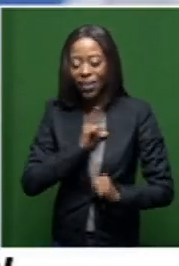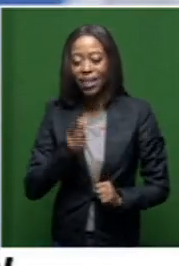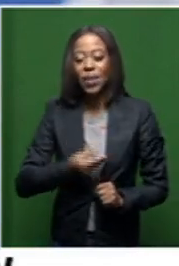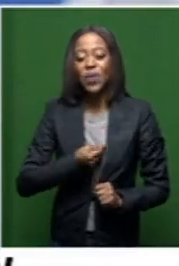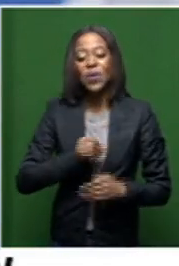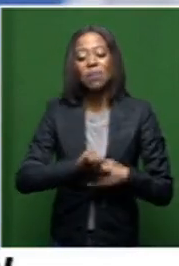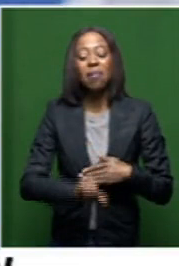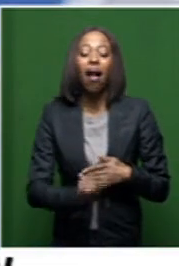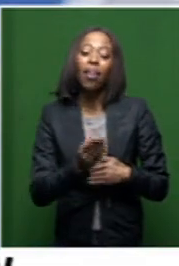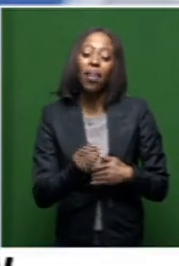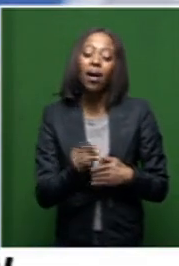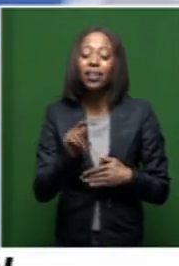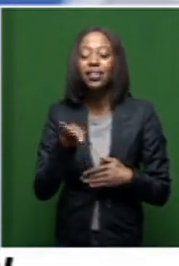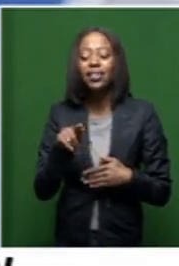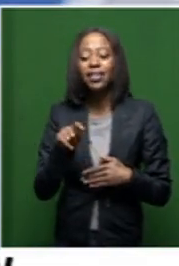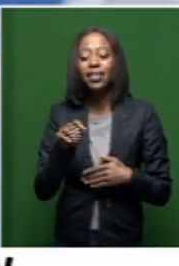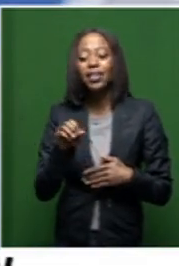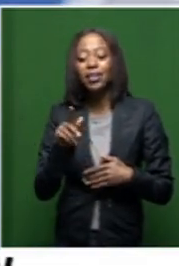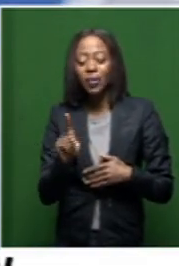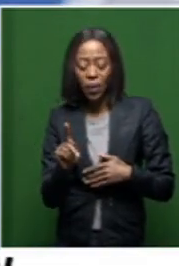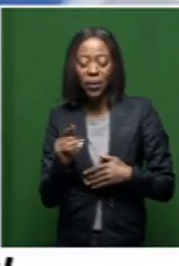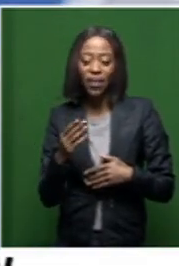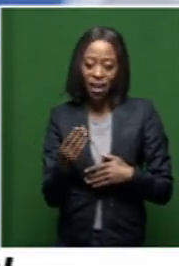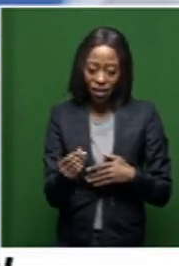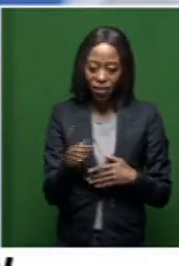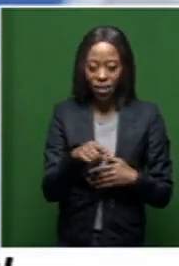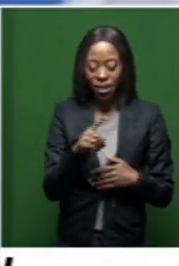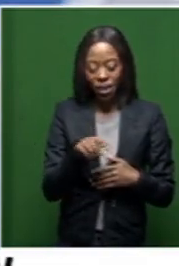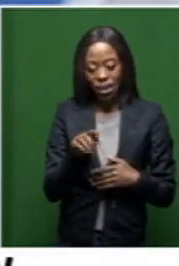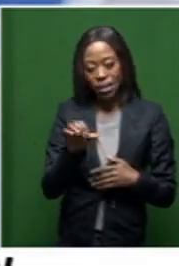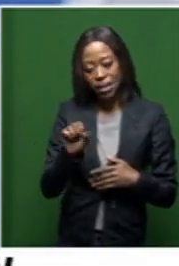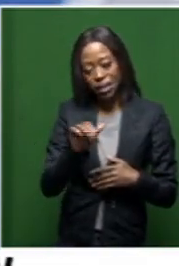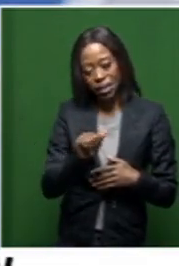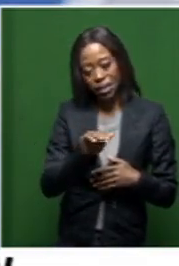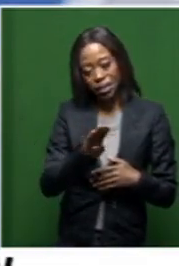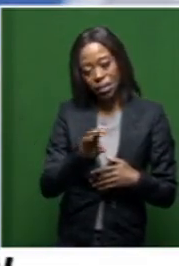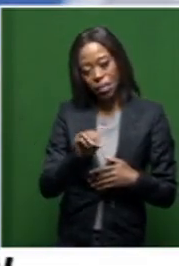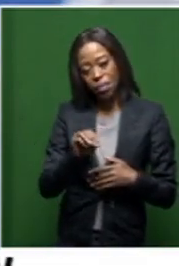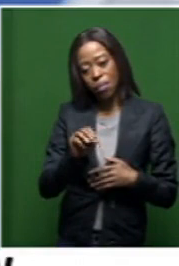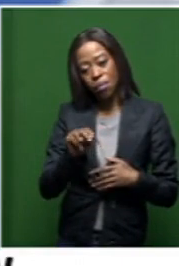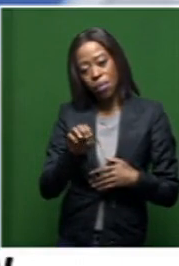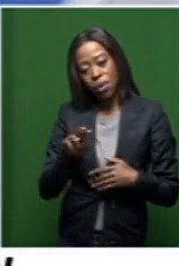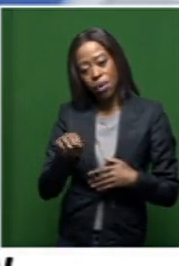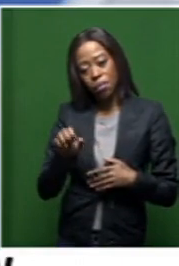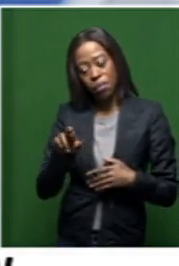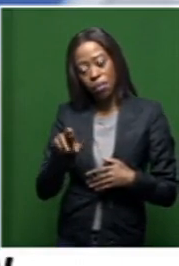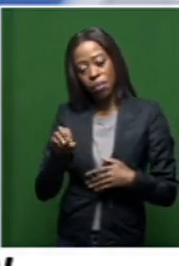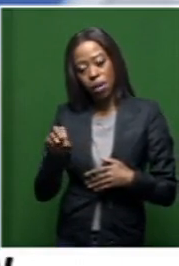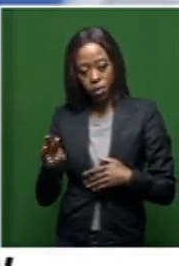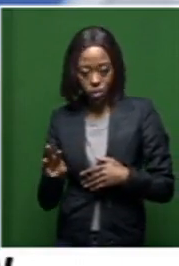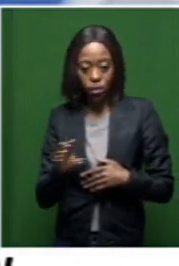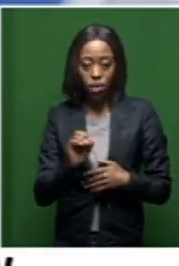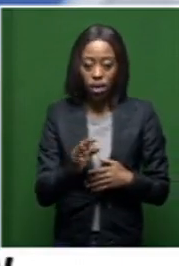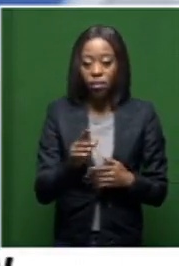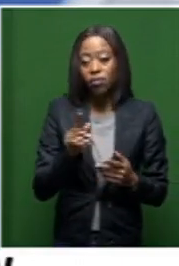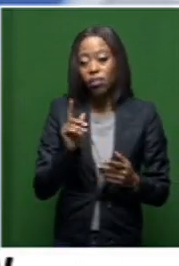Month, we now have a TikTok profile, and that is at SA bone marrow, SA bone marrow. So if you